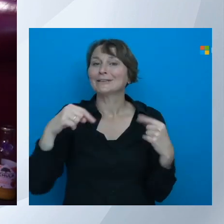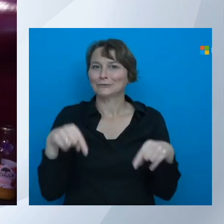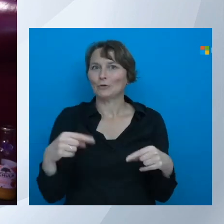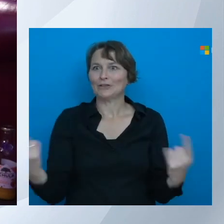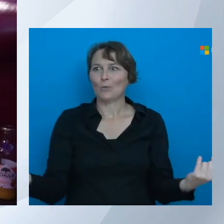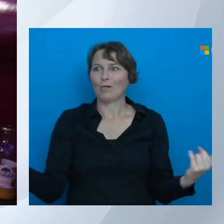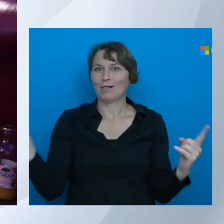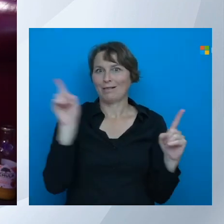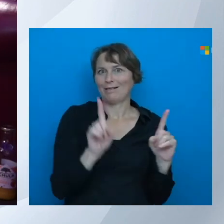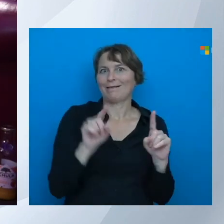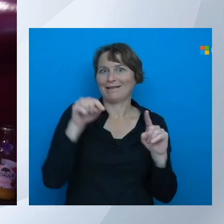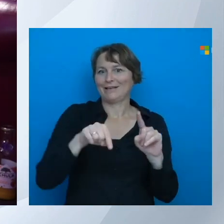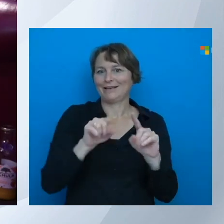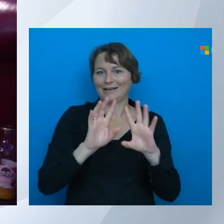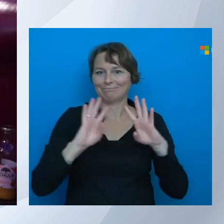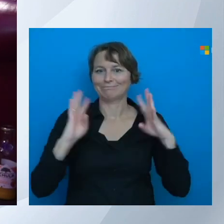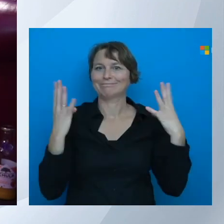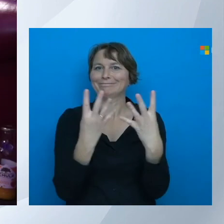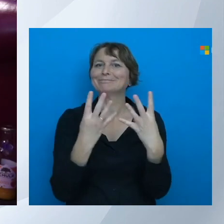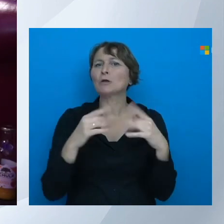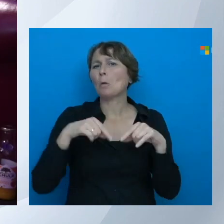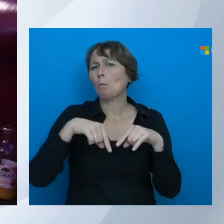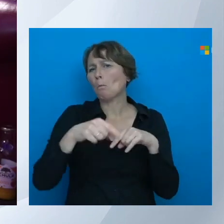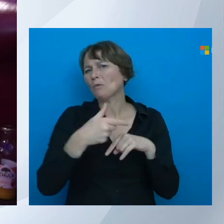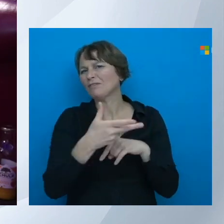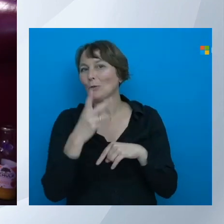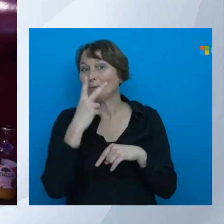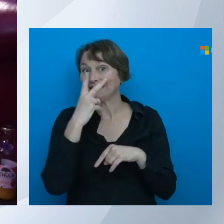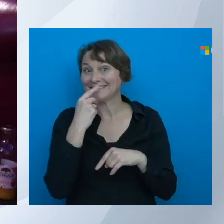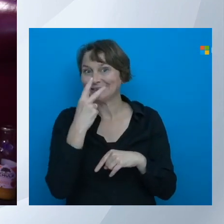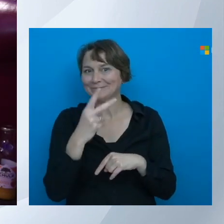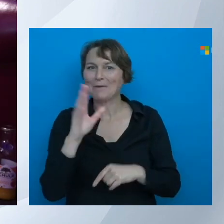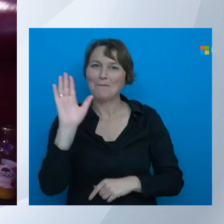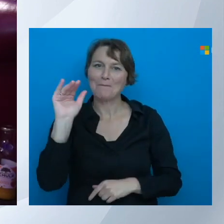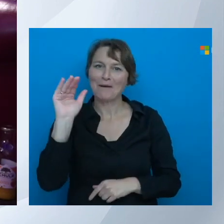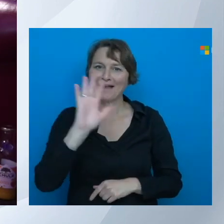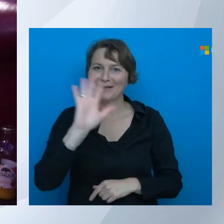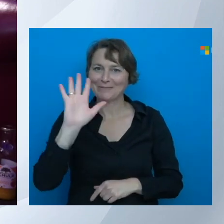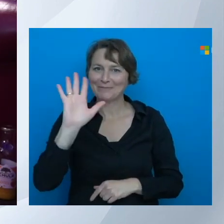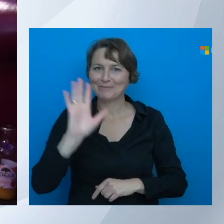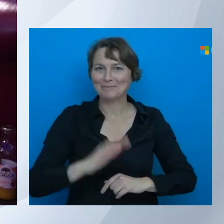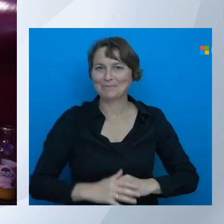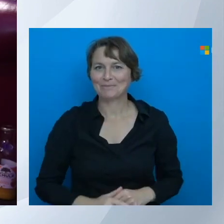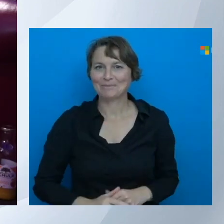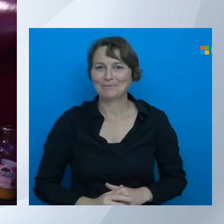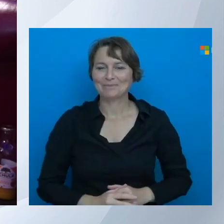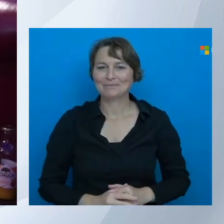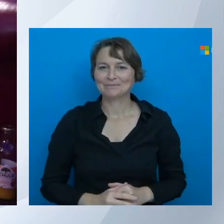see you back here in a couple of minutes. Thank you, Esther. You're welcome. Thanks. Have fun.